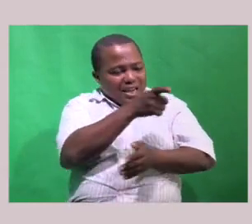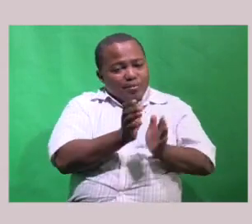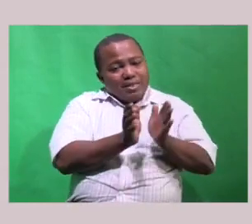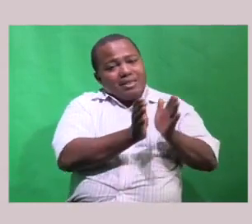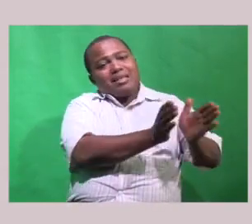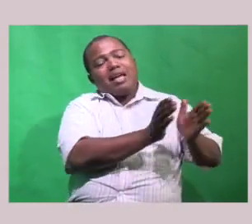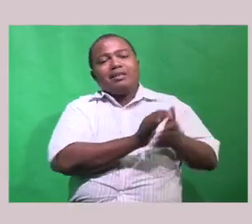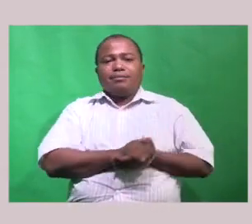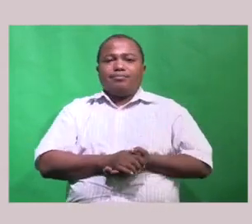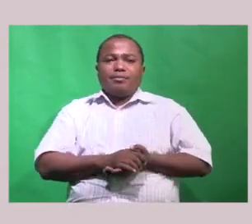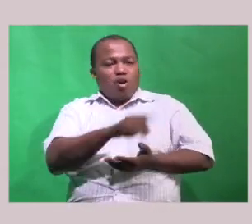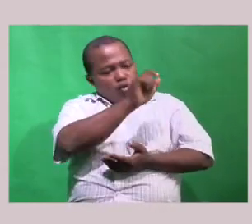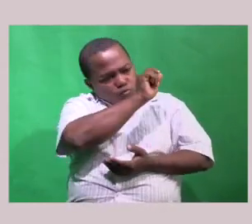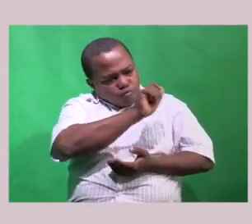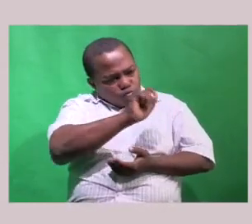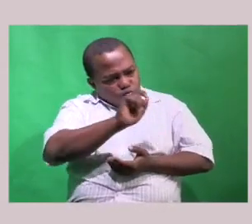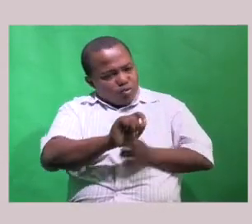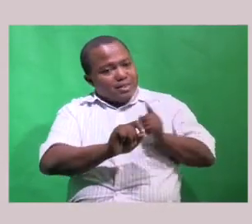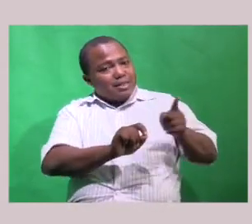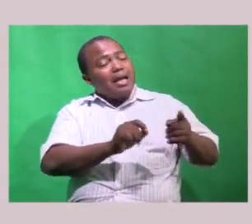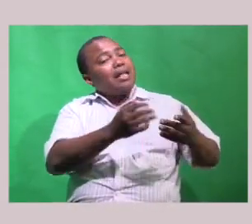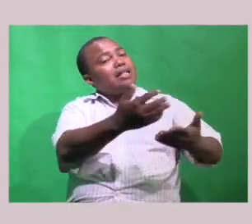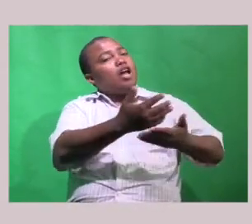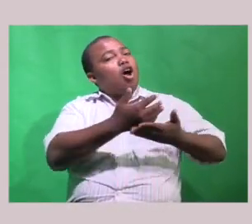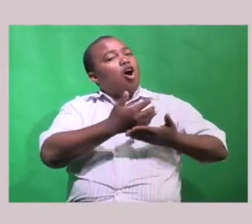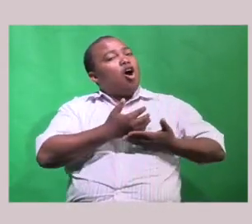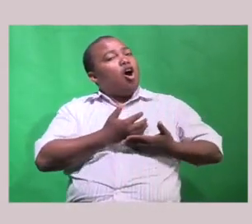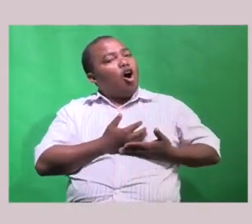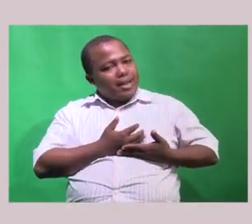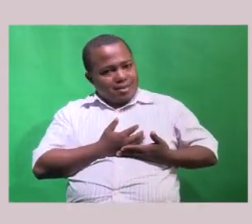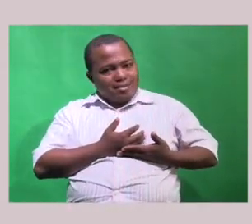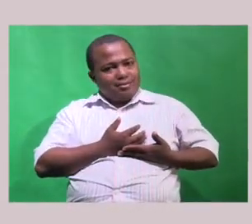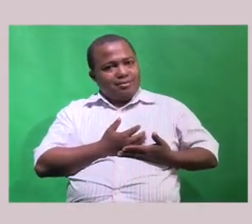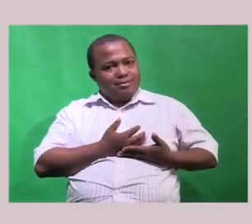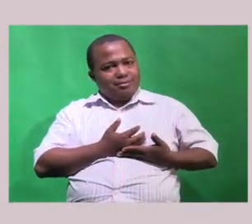here that owing